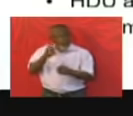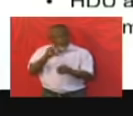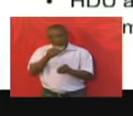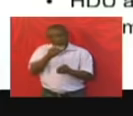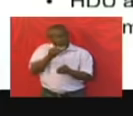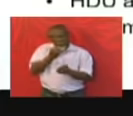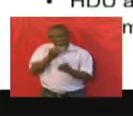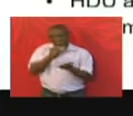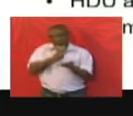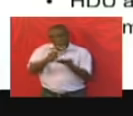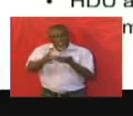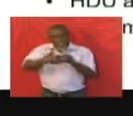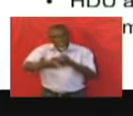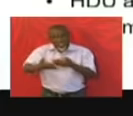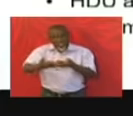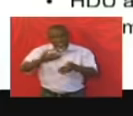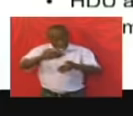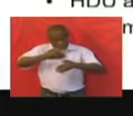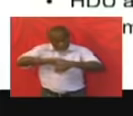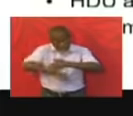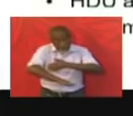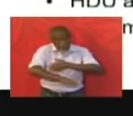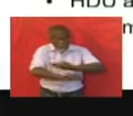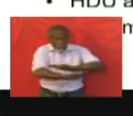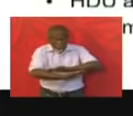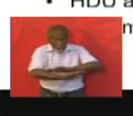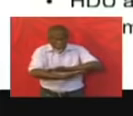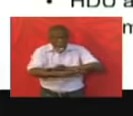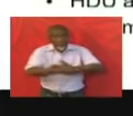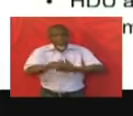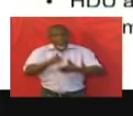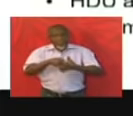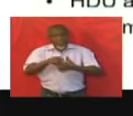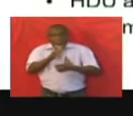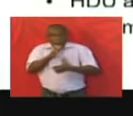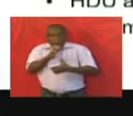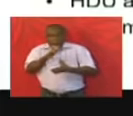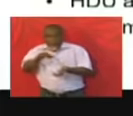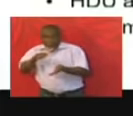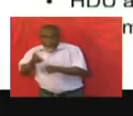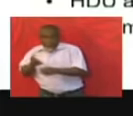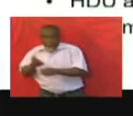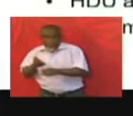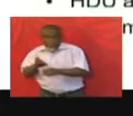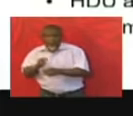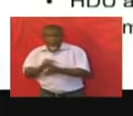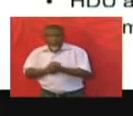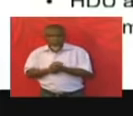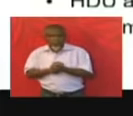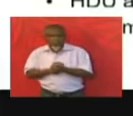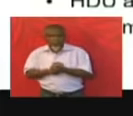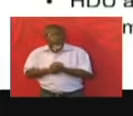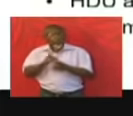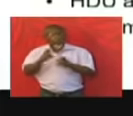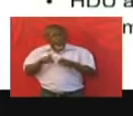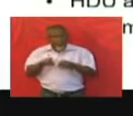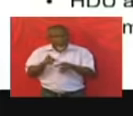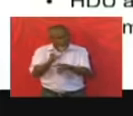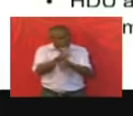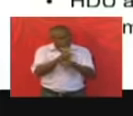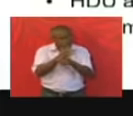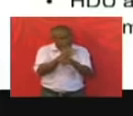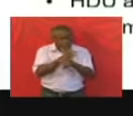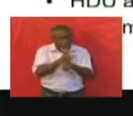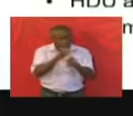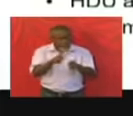of misinformation in the way it was portrayed last time. Maternal deaths actually covers all the way up to 6 weeks past your delivery